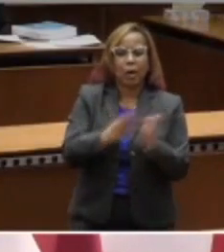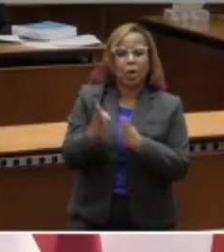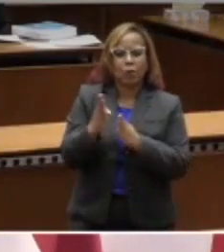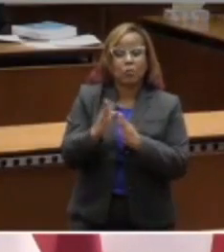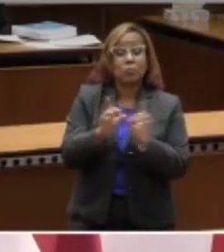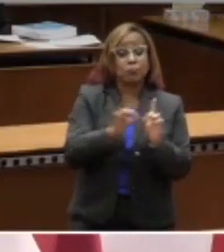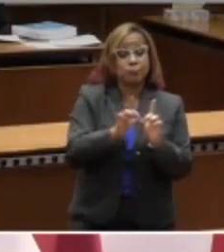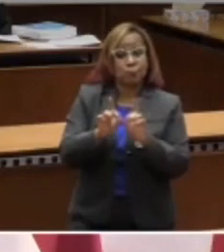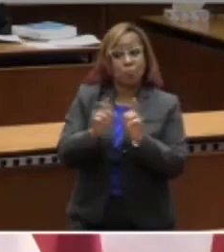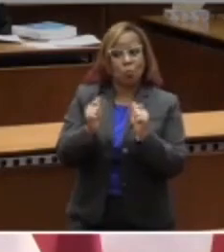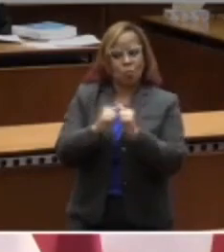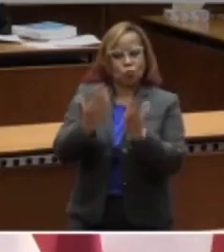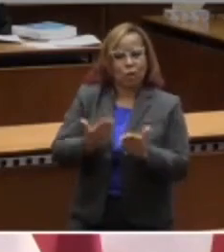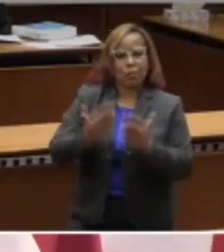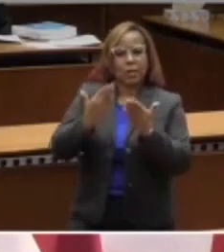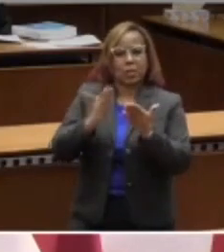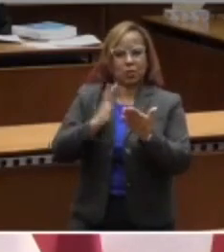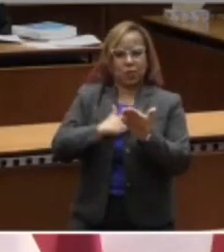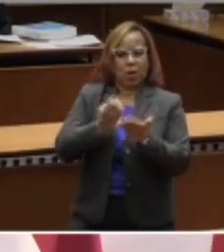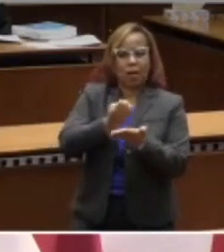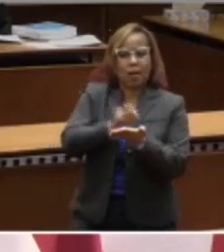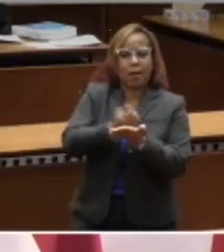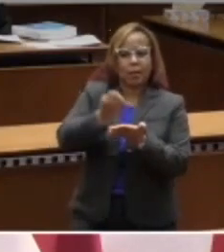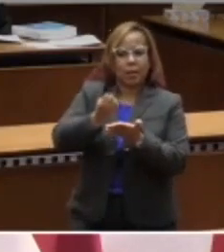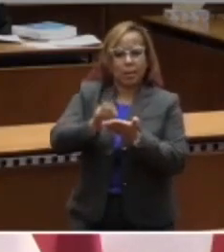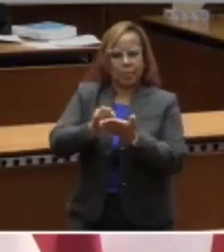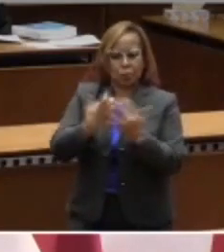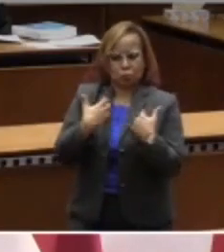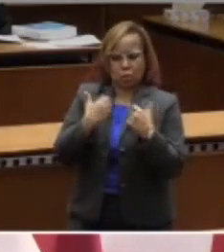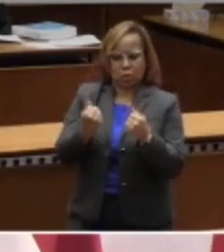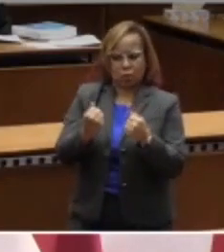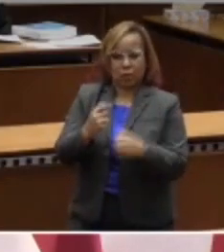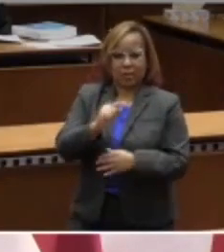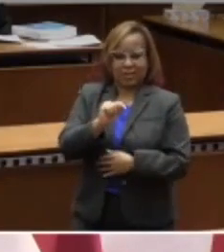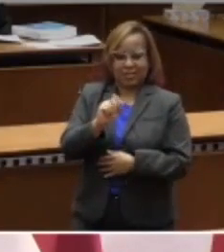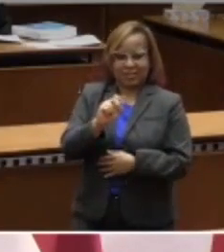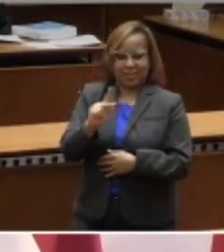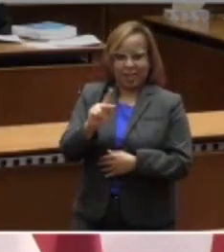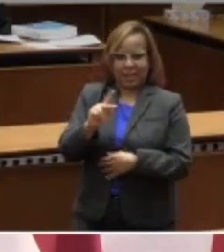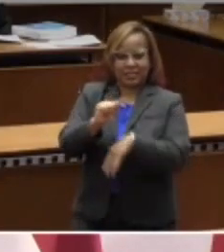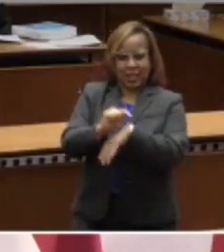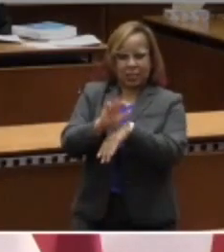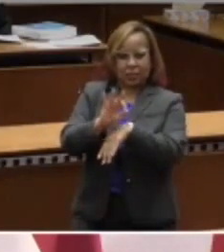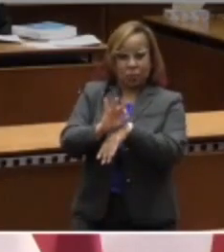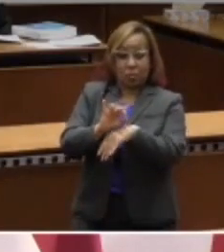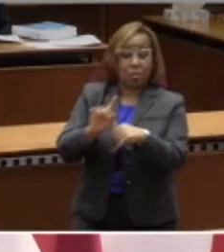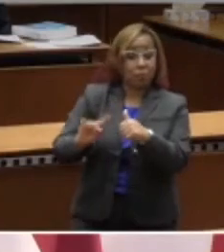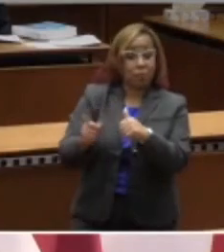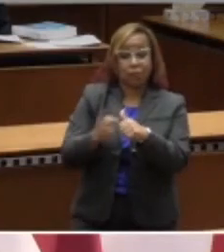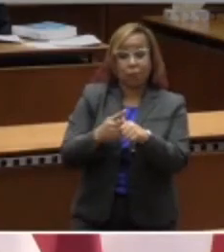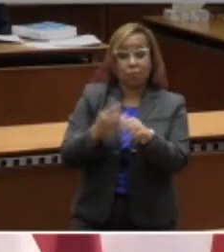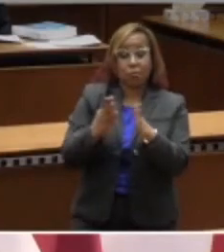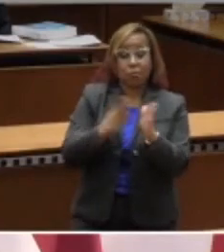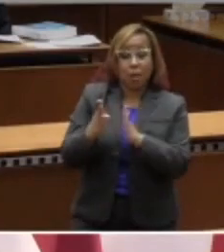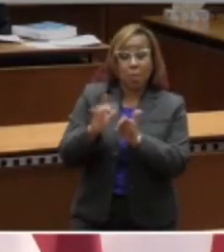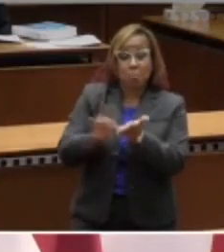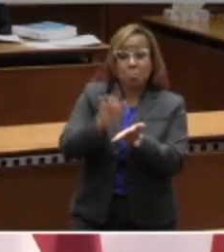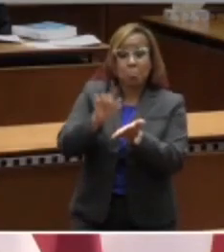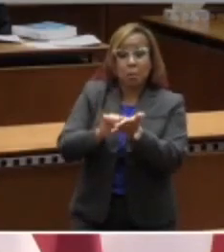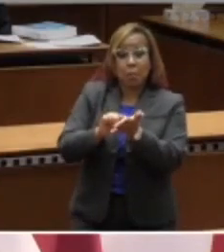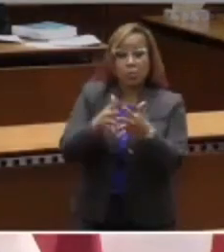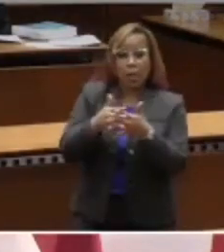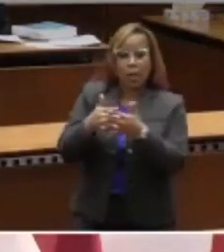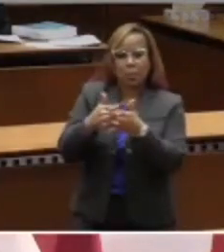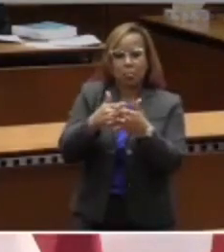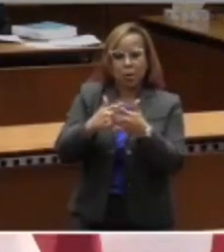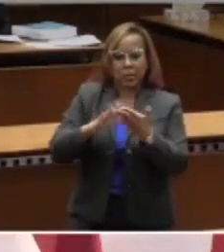with the recommendations of our Economic Recovery Task Force, the first comprehensive recovery plan published by an